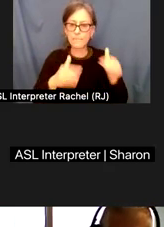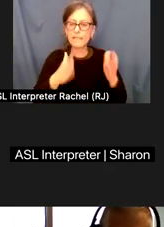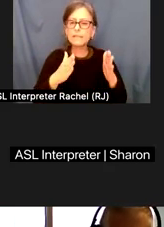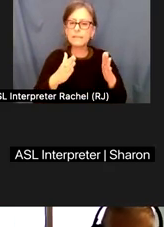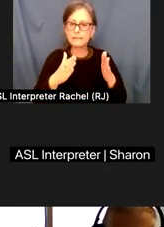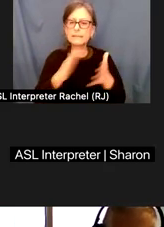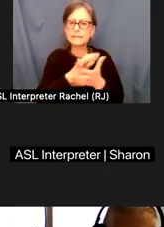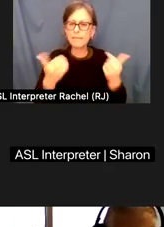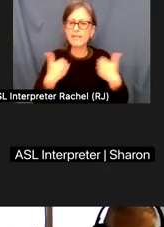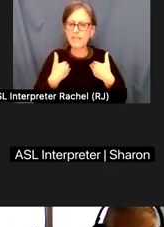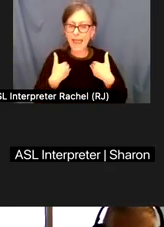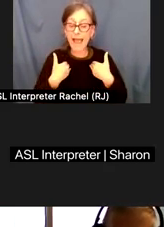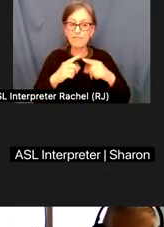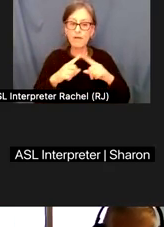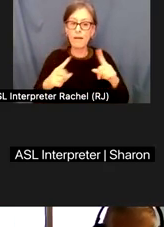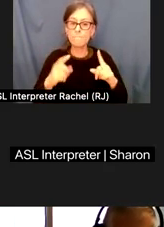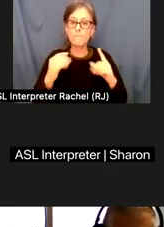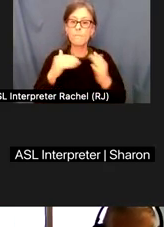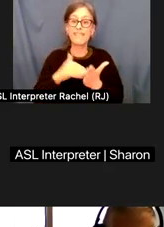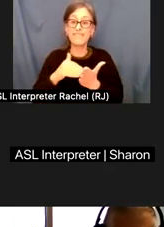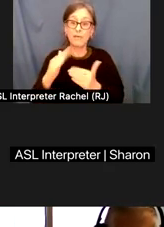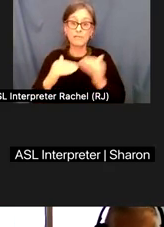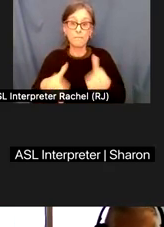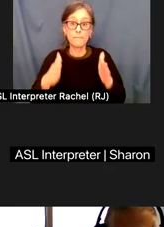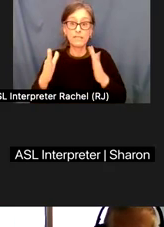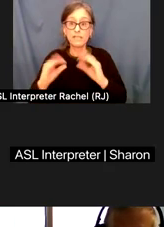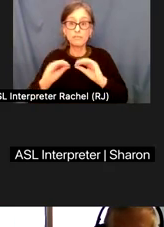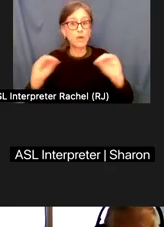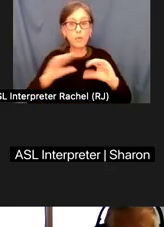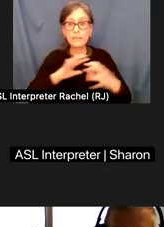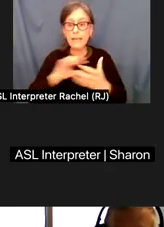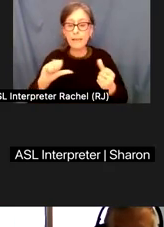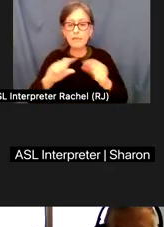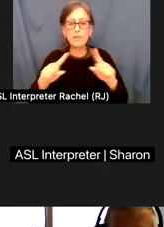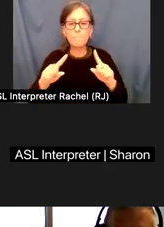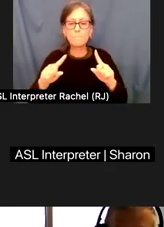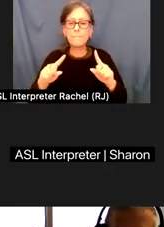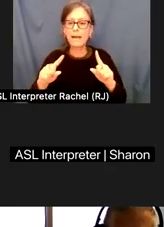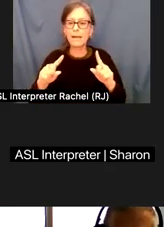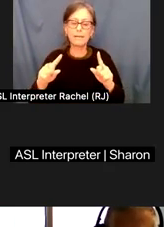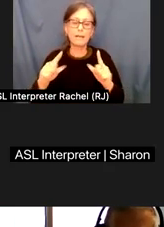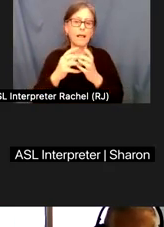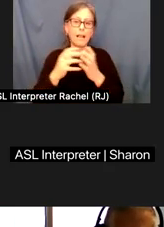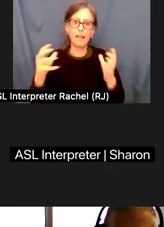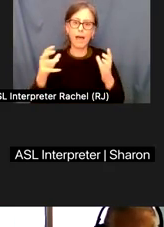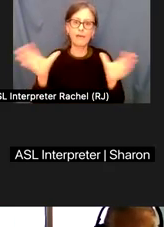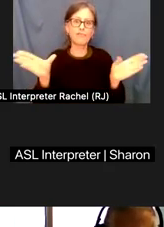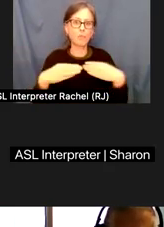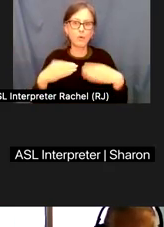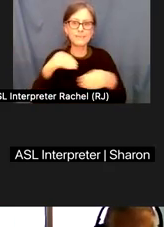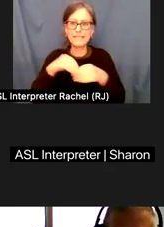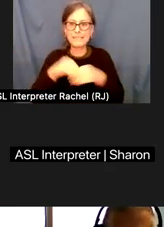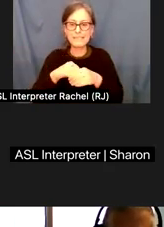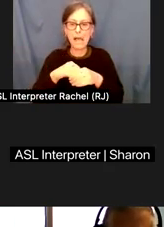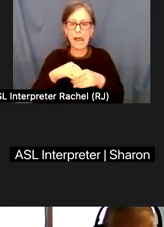significant damage, you'll have thousands of buildings that don't, but tens of thousands or more of rooms with stuff in it that